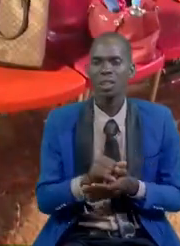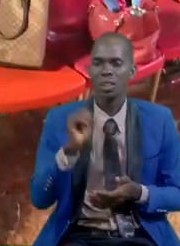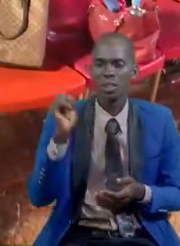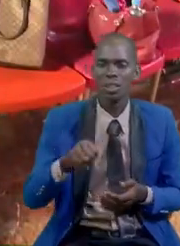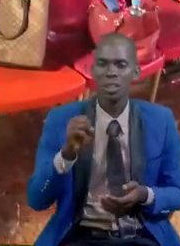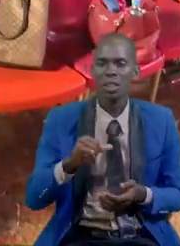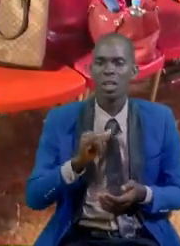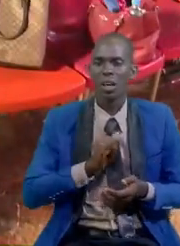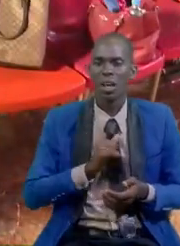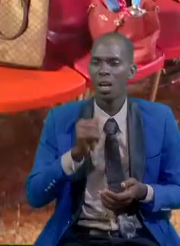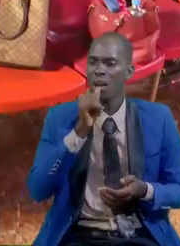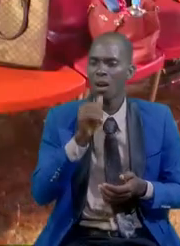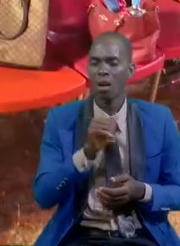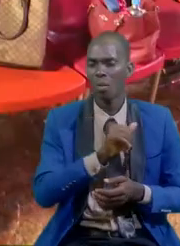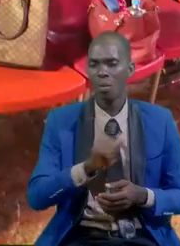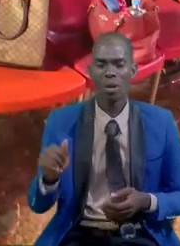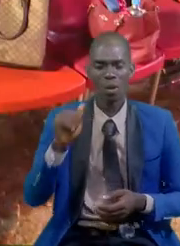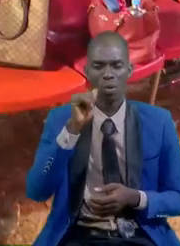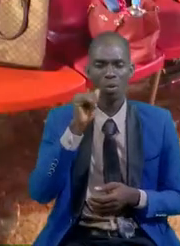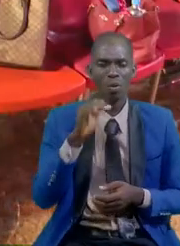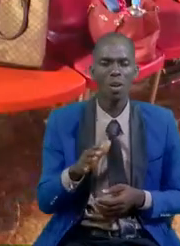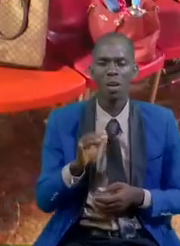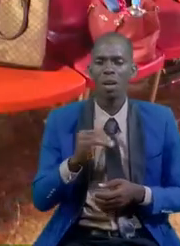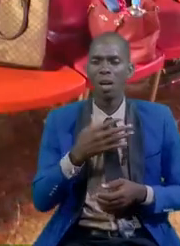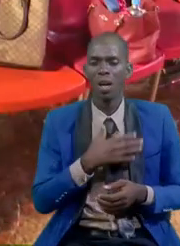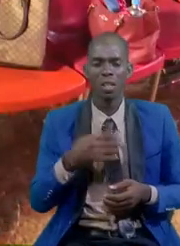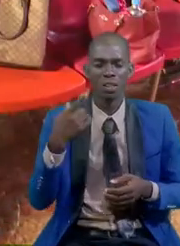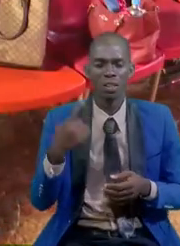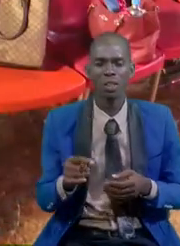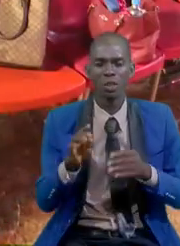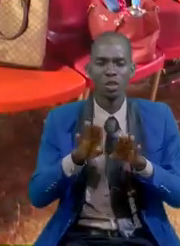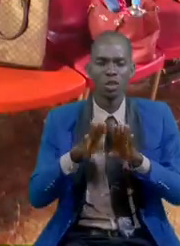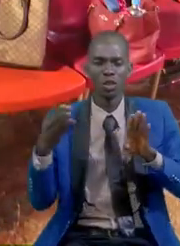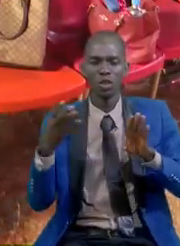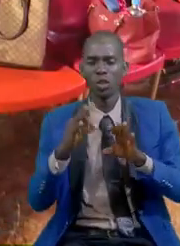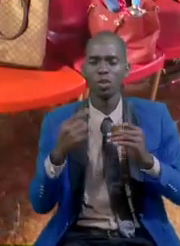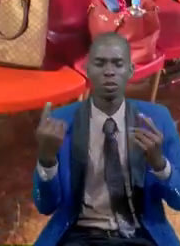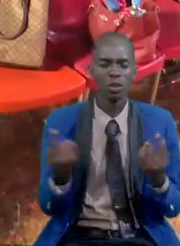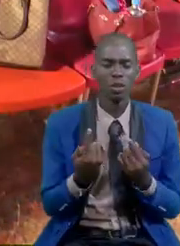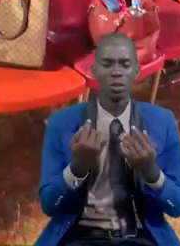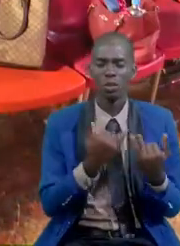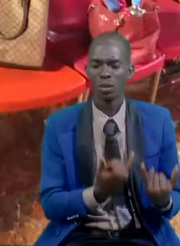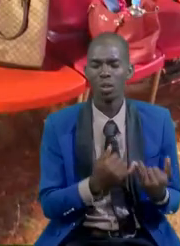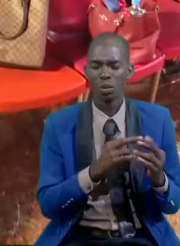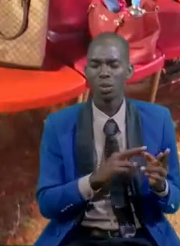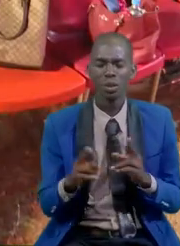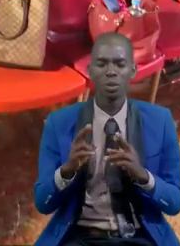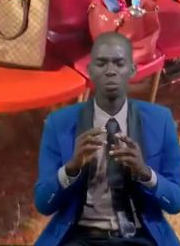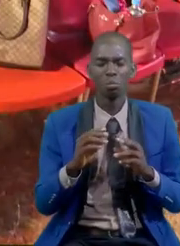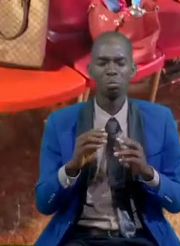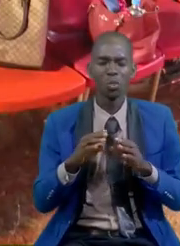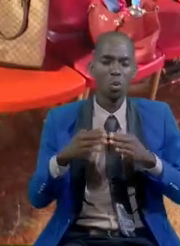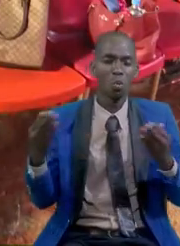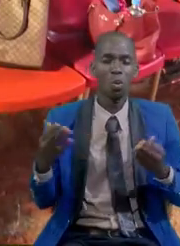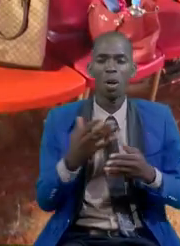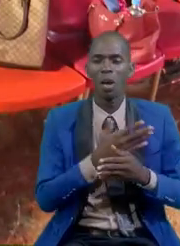prison doors of sin already open, and all the yokes are broken, and the